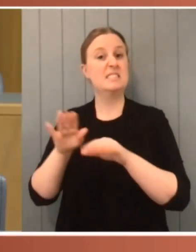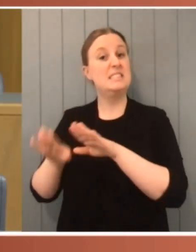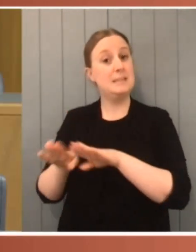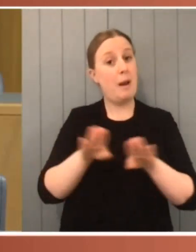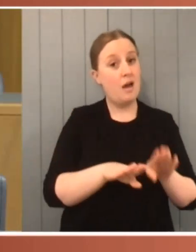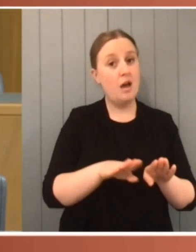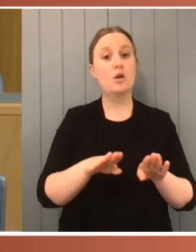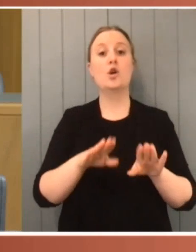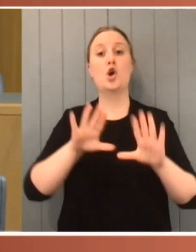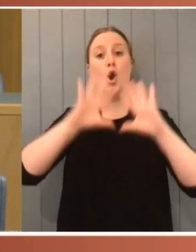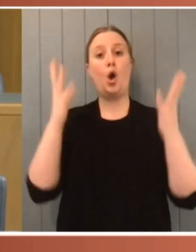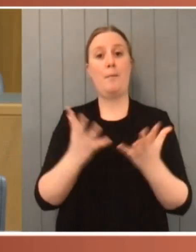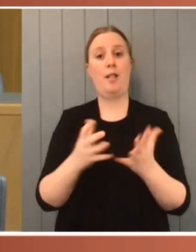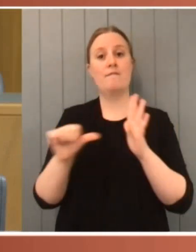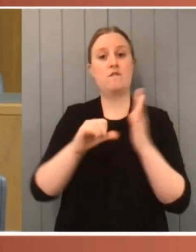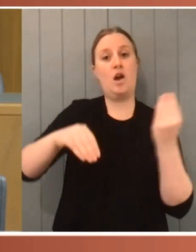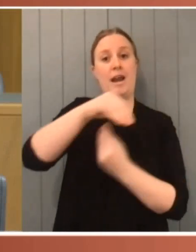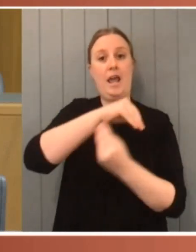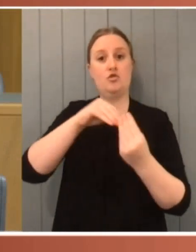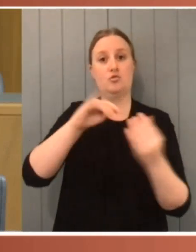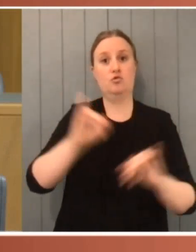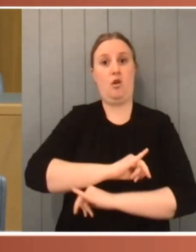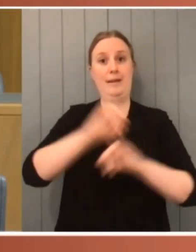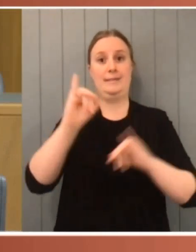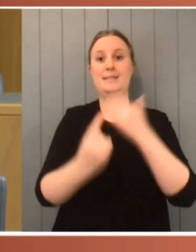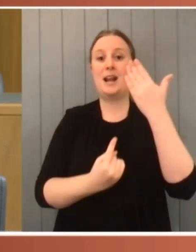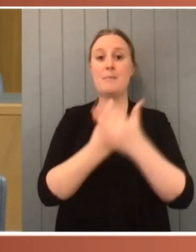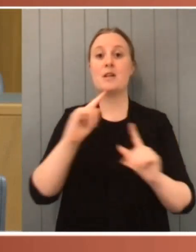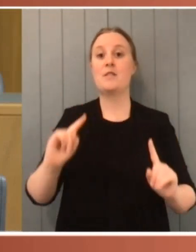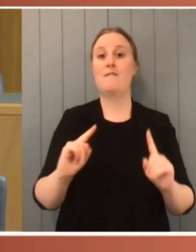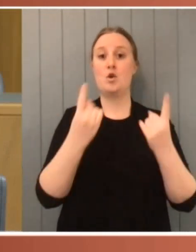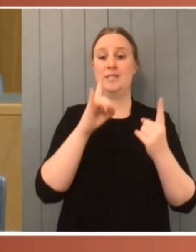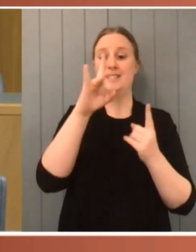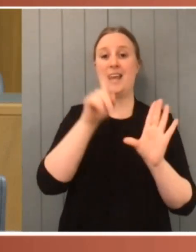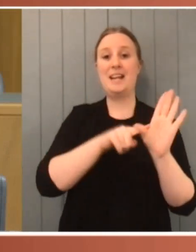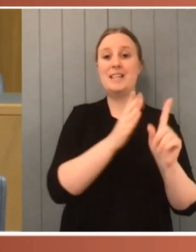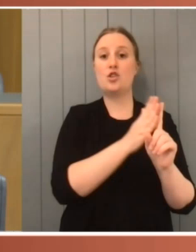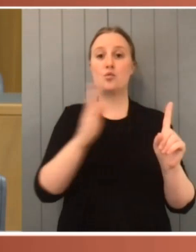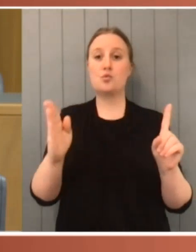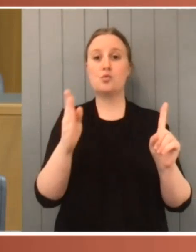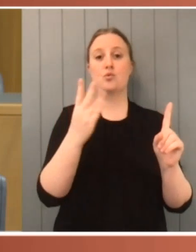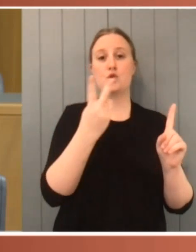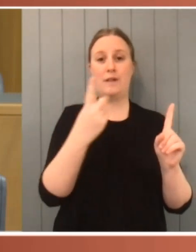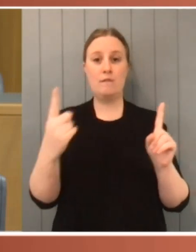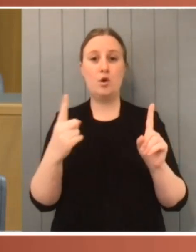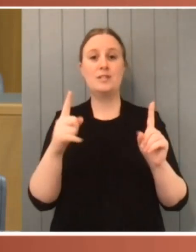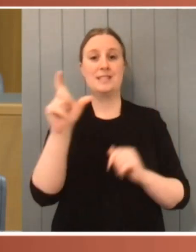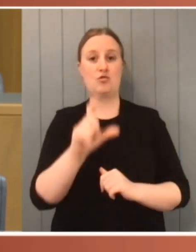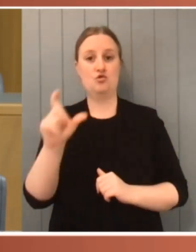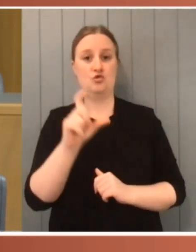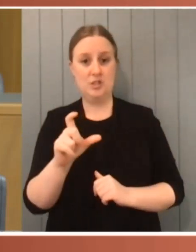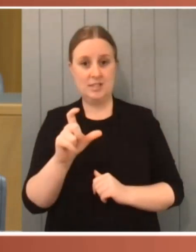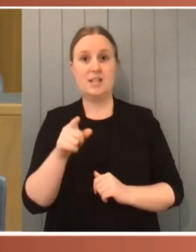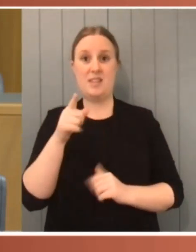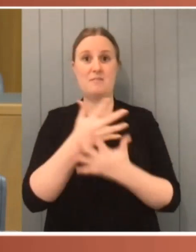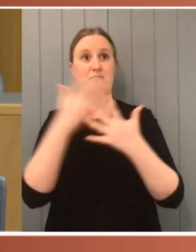first decade of the 21st century was, compared to its severe economic and social effects in other